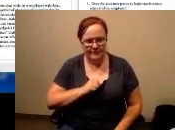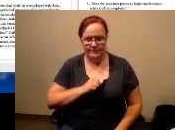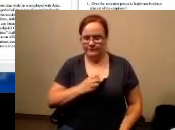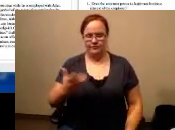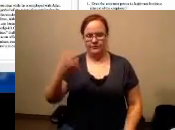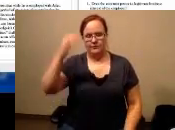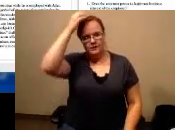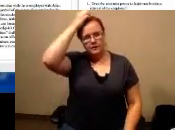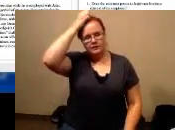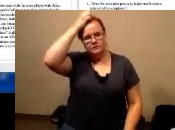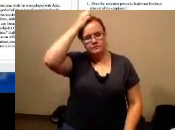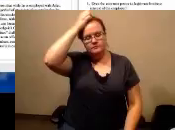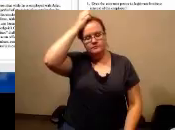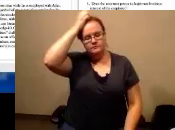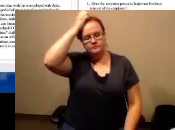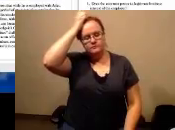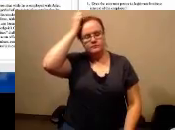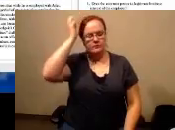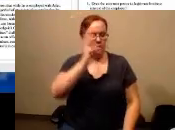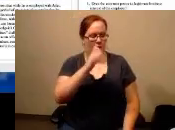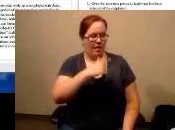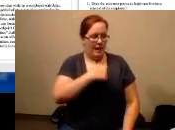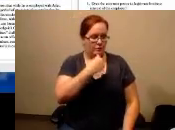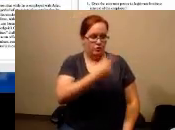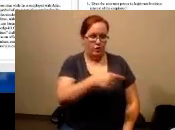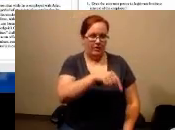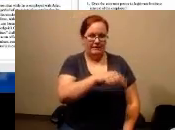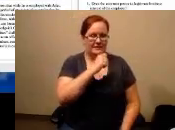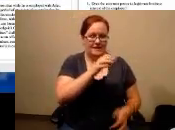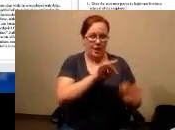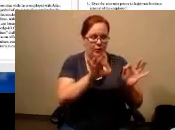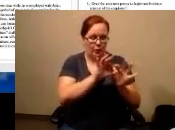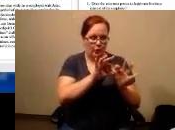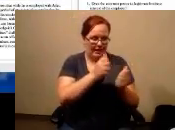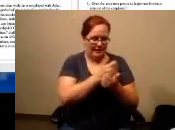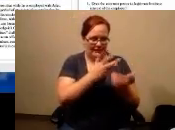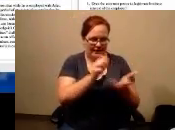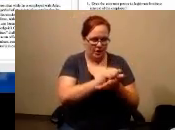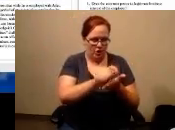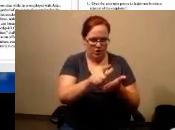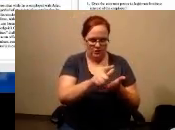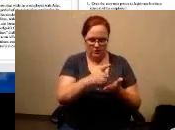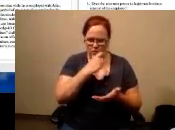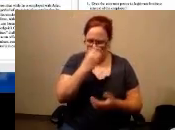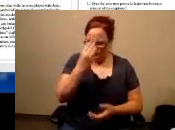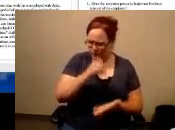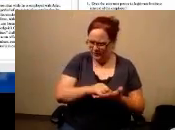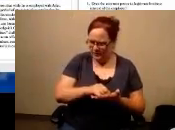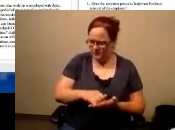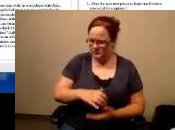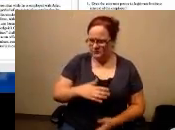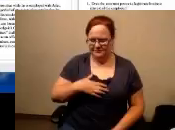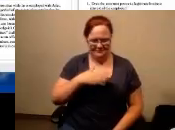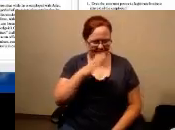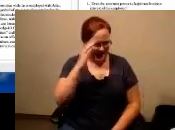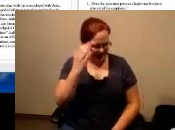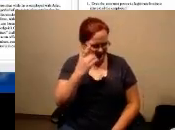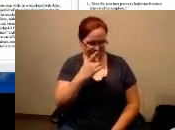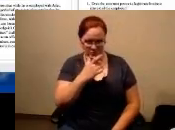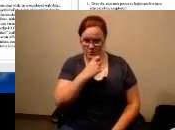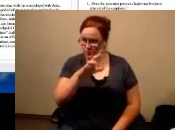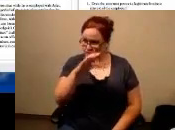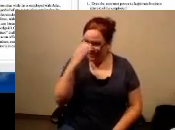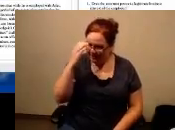time, well, I was told these things aren't what the paper are written. I said, who told you that? My cousin. Who's your cousin?